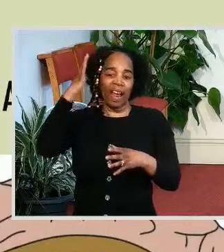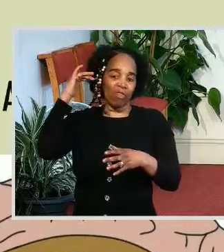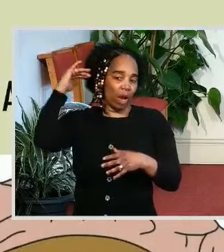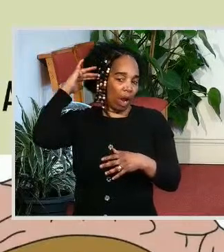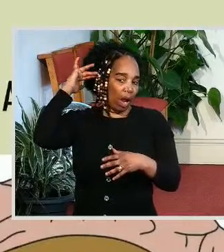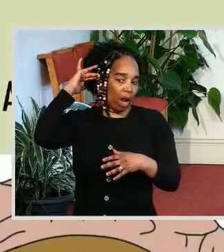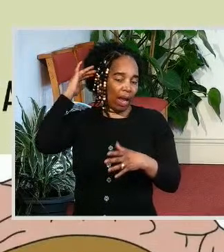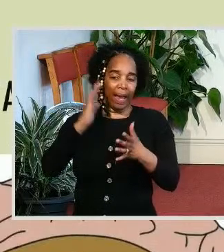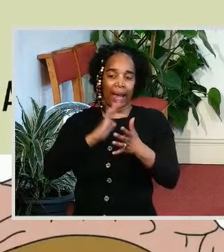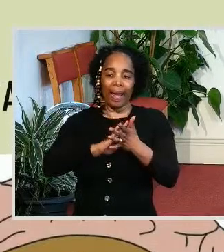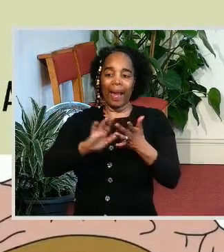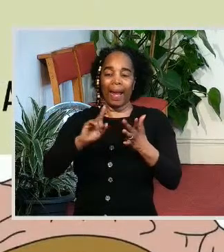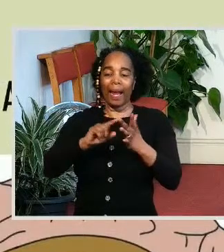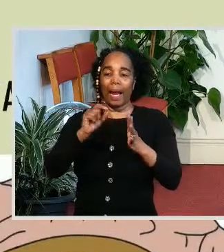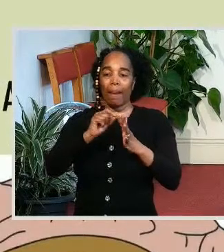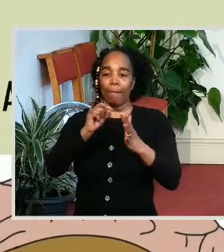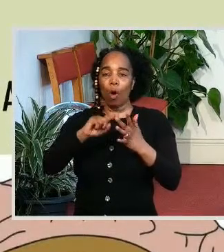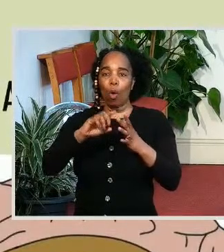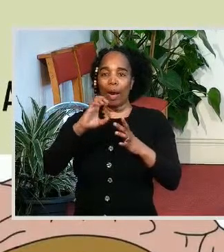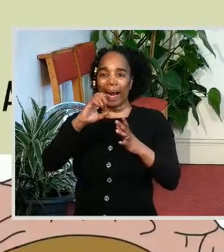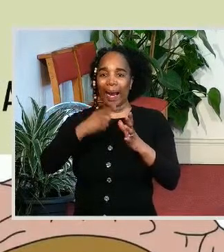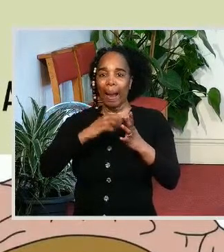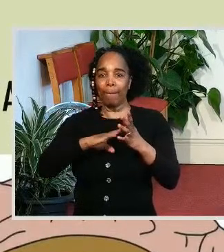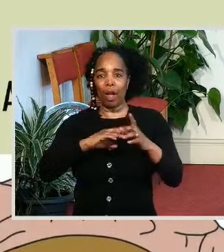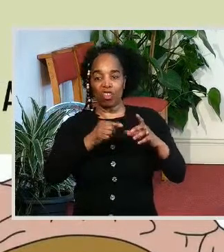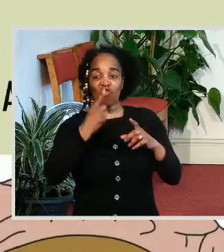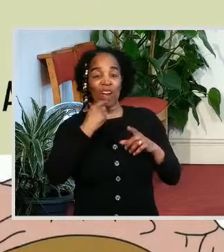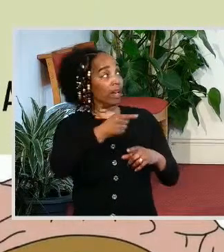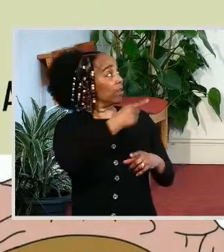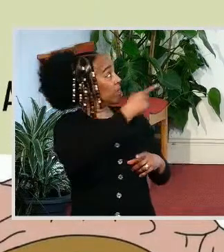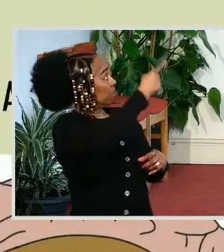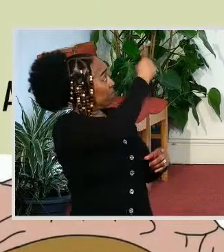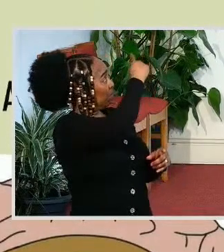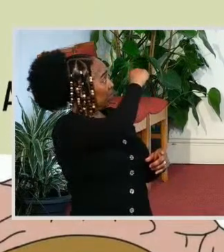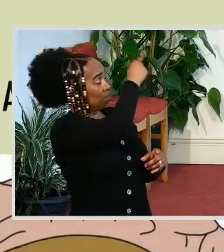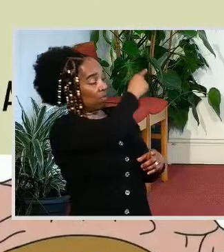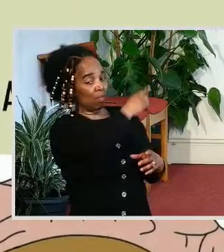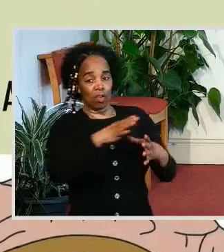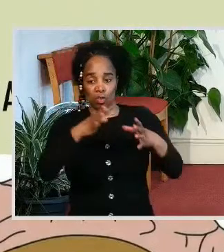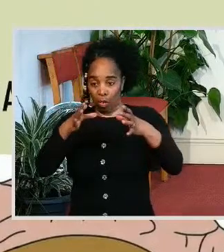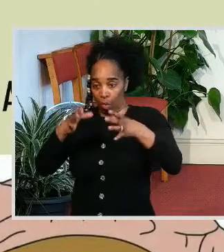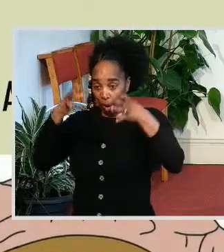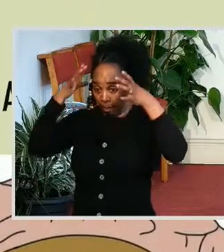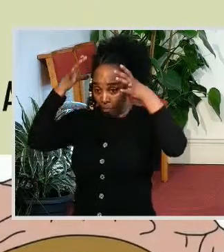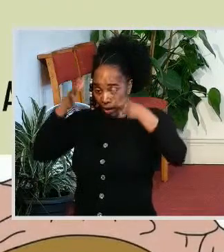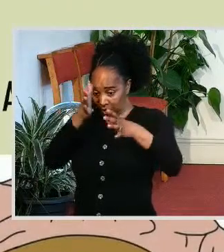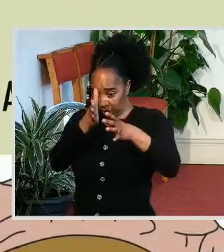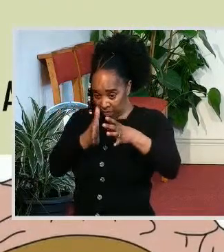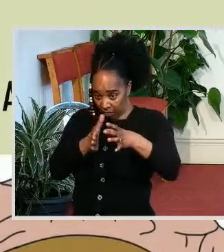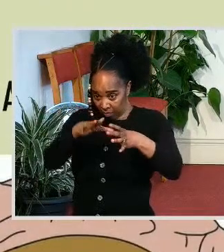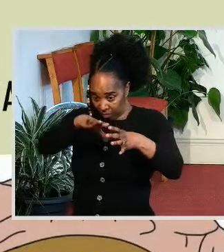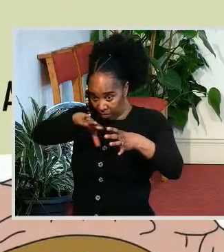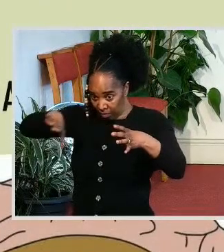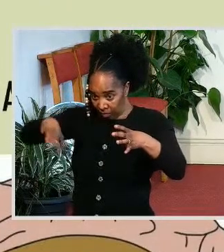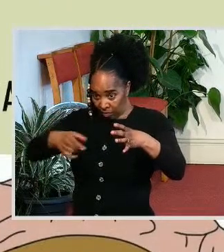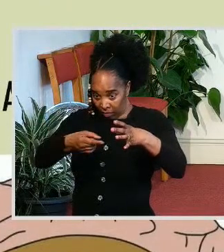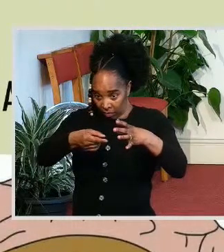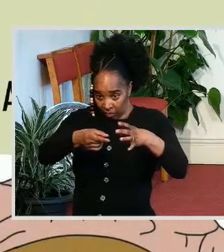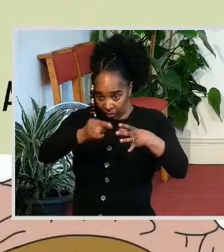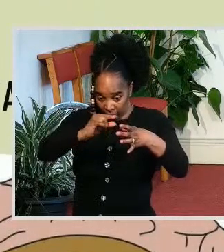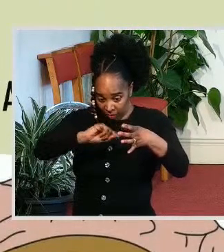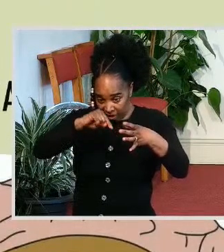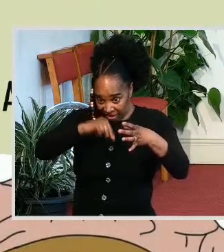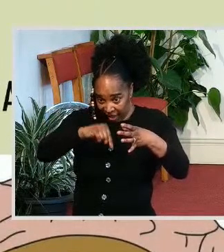hippocampus. So it's the little red stripe that you see there. And in the hippocampus is where the cells